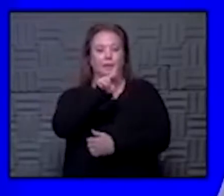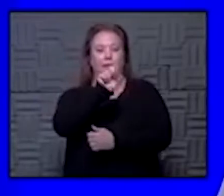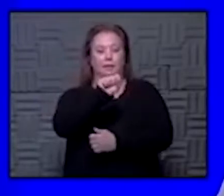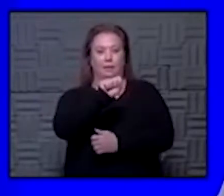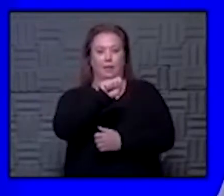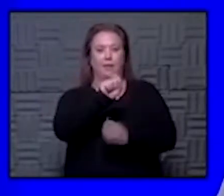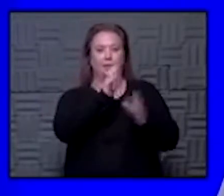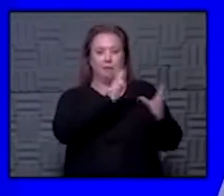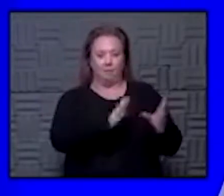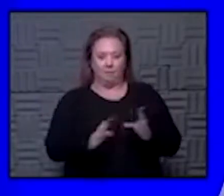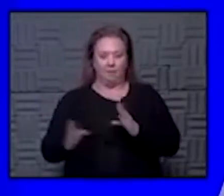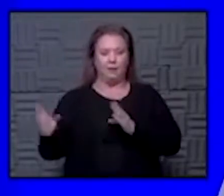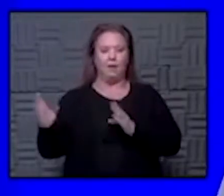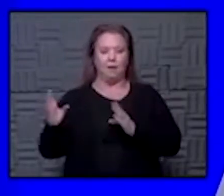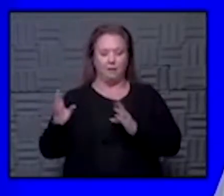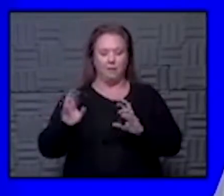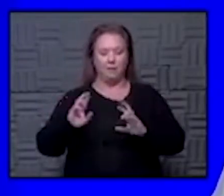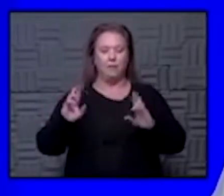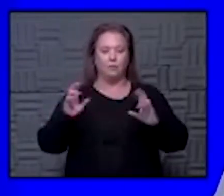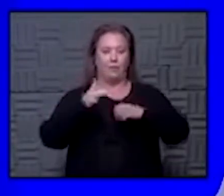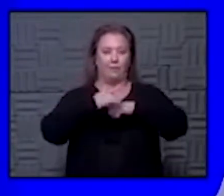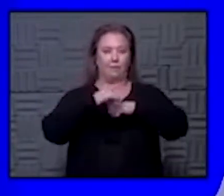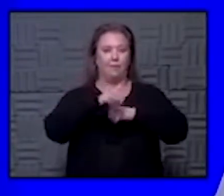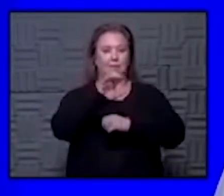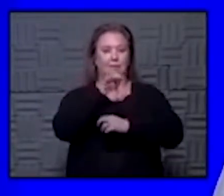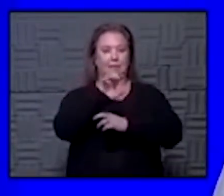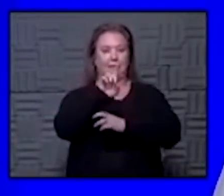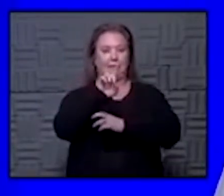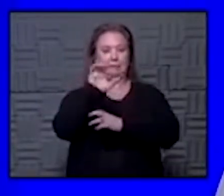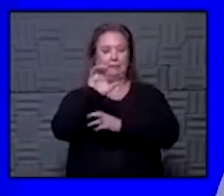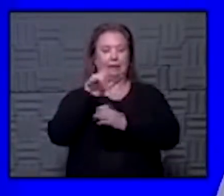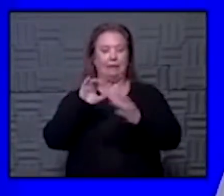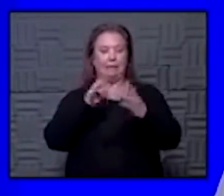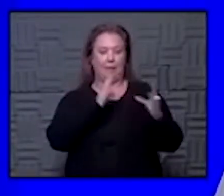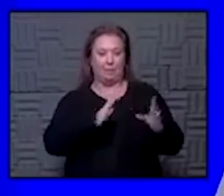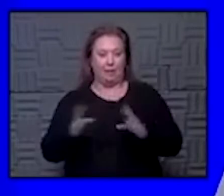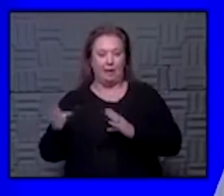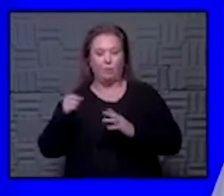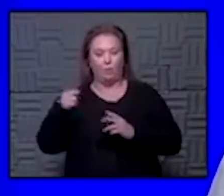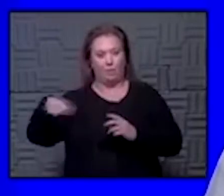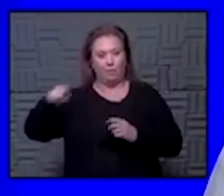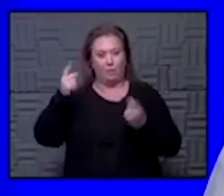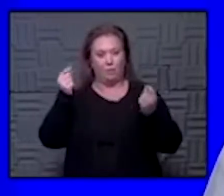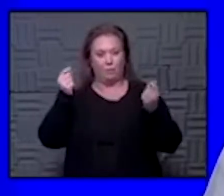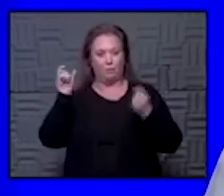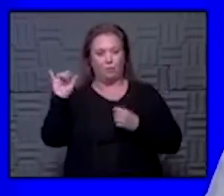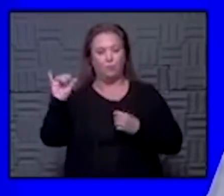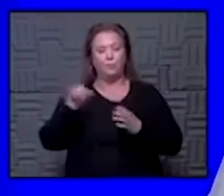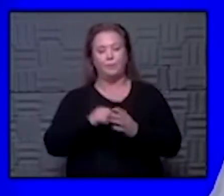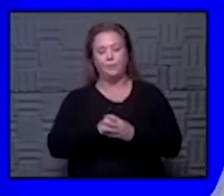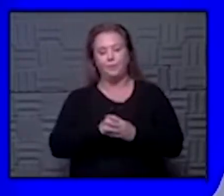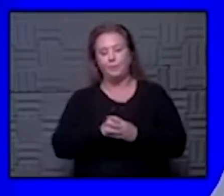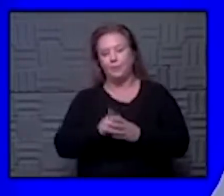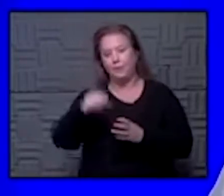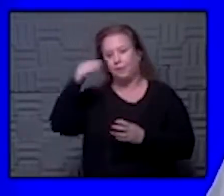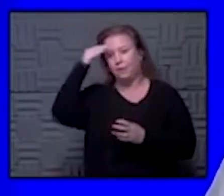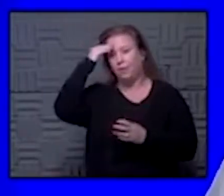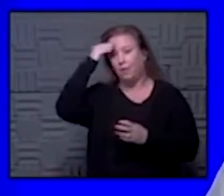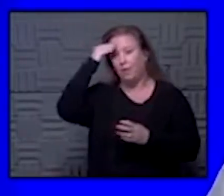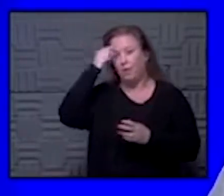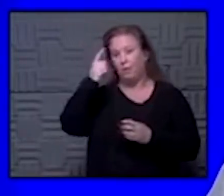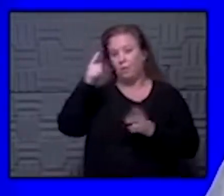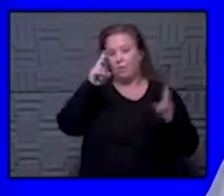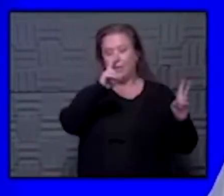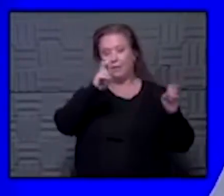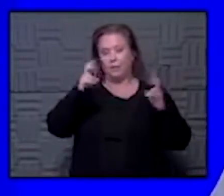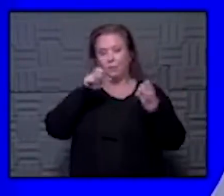a rollout plan that's readily available. The CDC has a rollout plan for what they want to do. We know that one of the issues